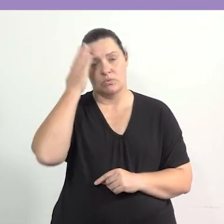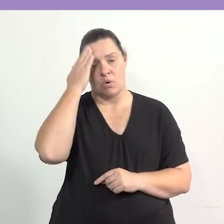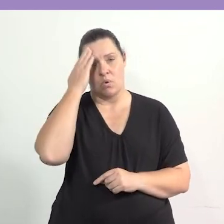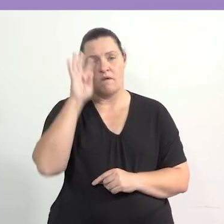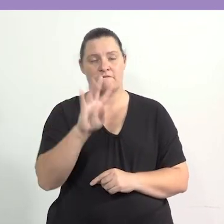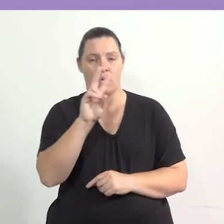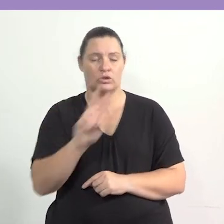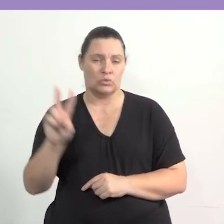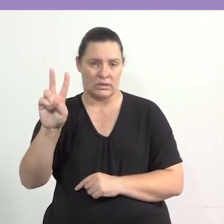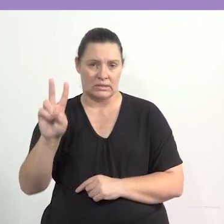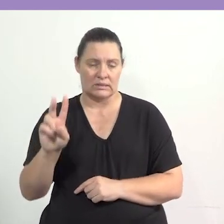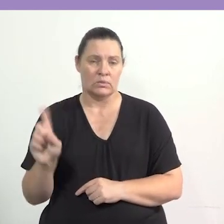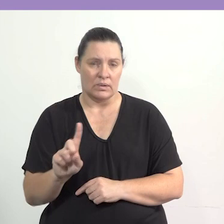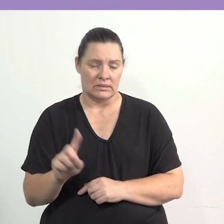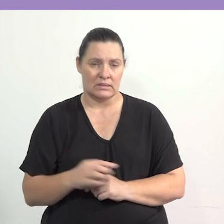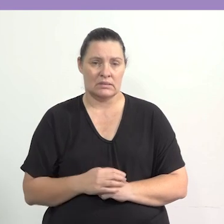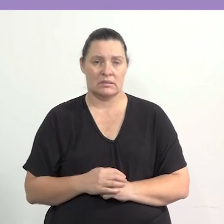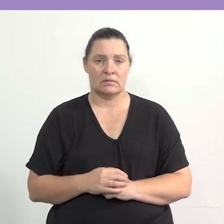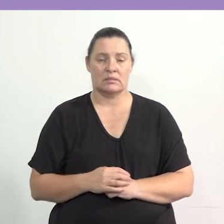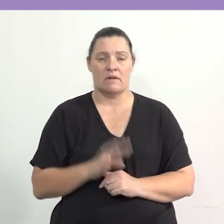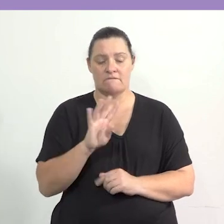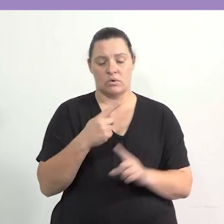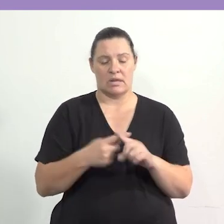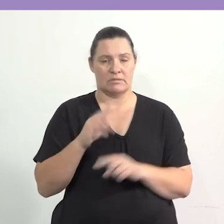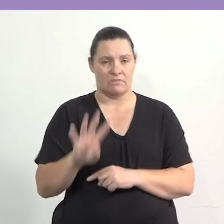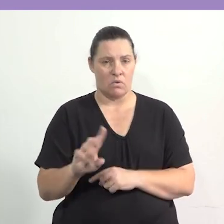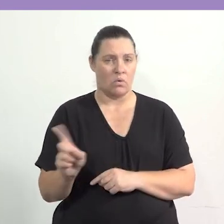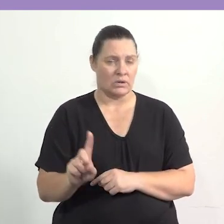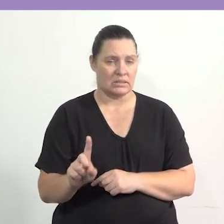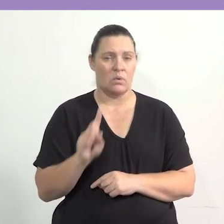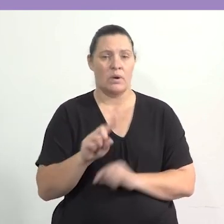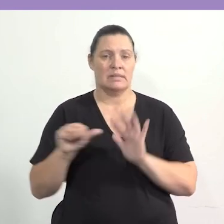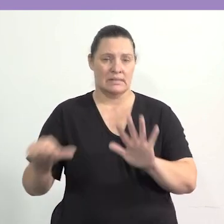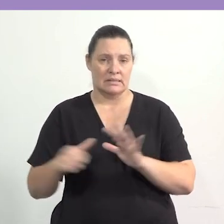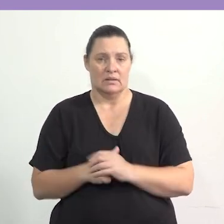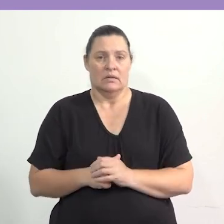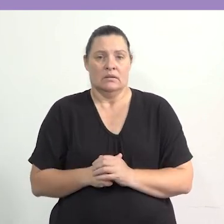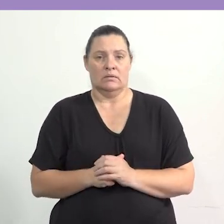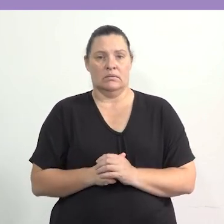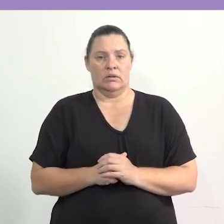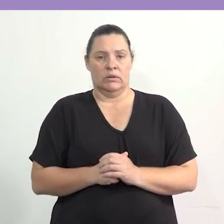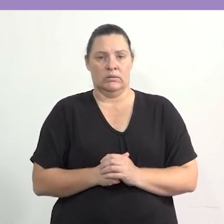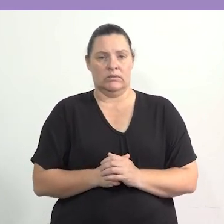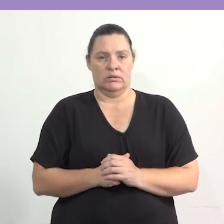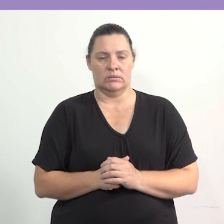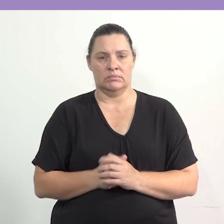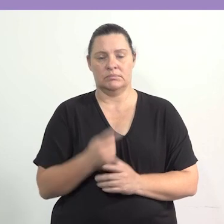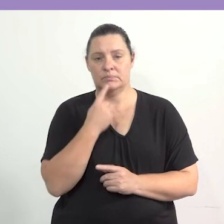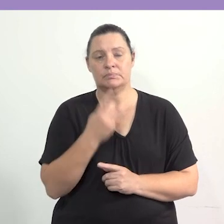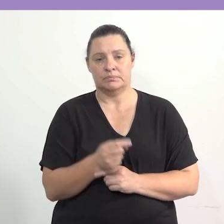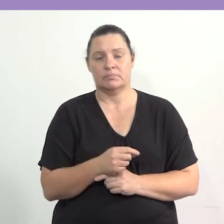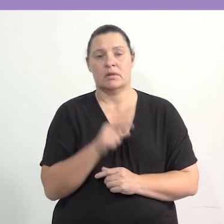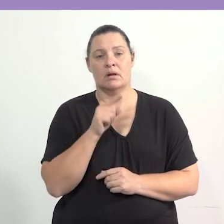that 4 squared is 4 times 4, which is 16. Now, what is